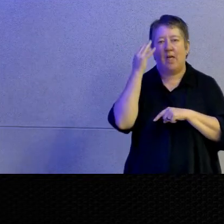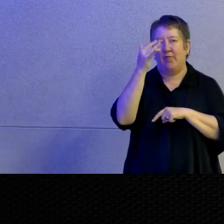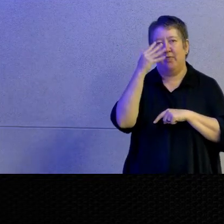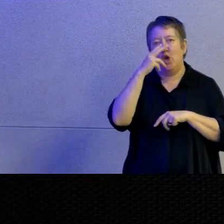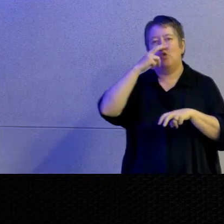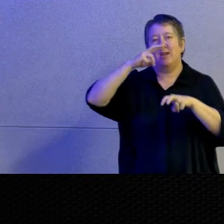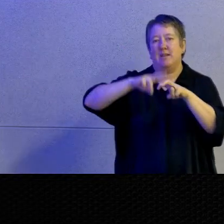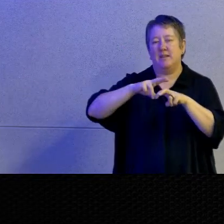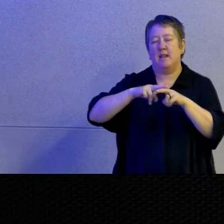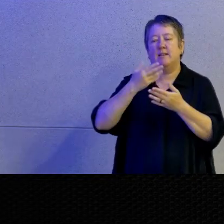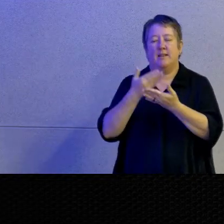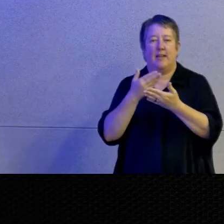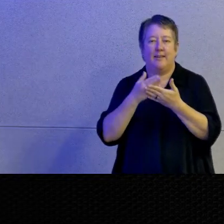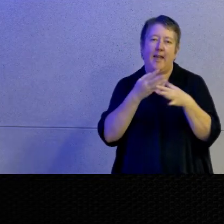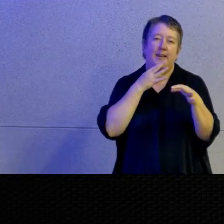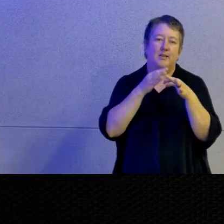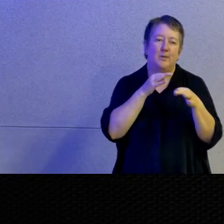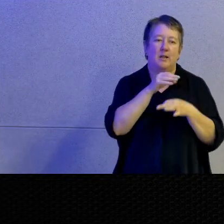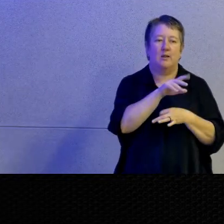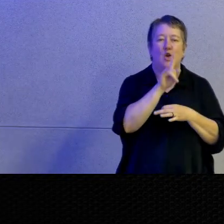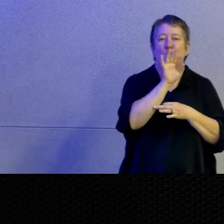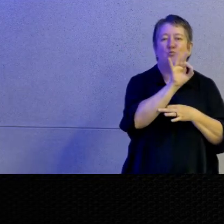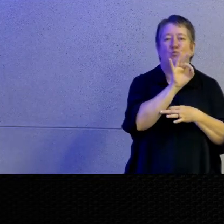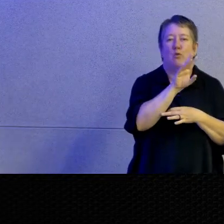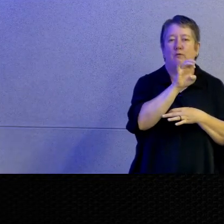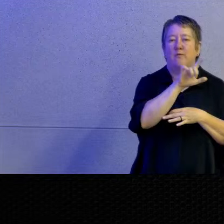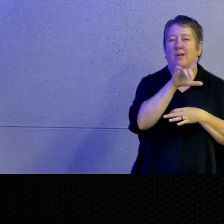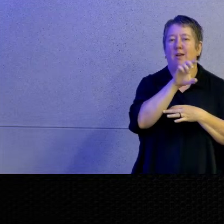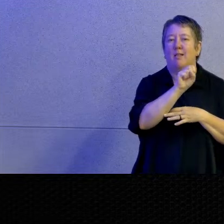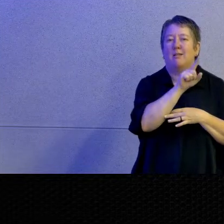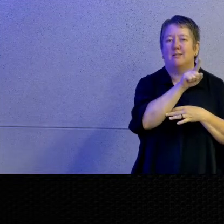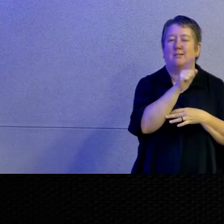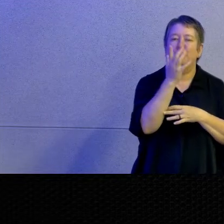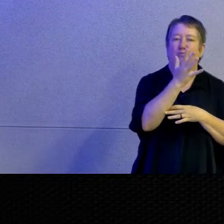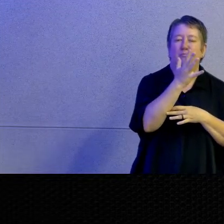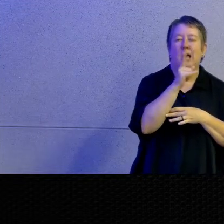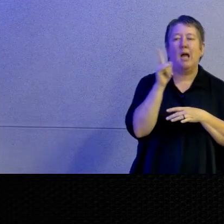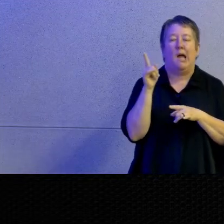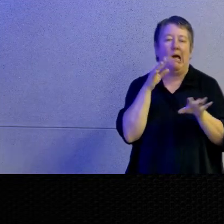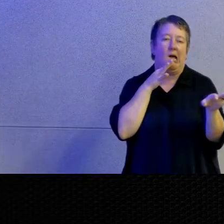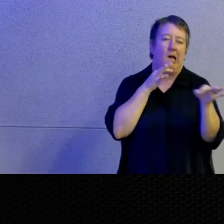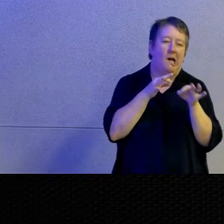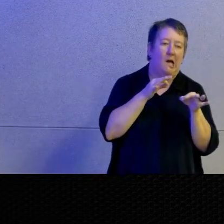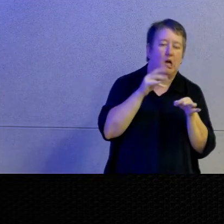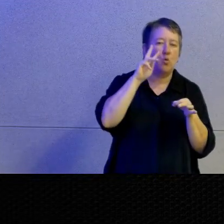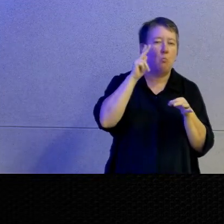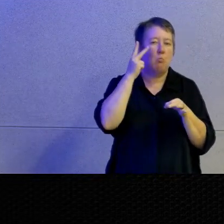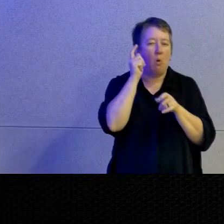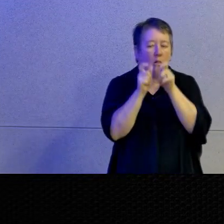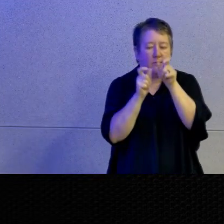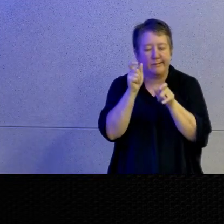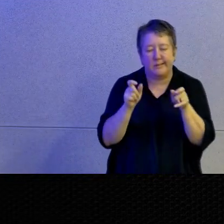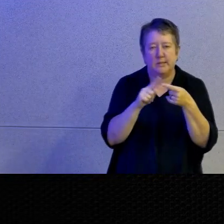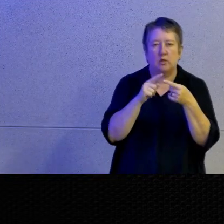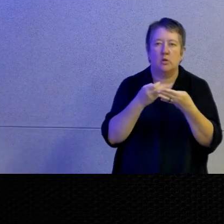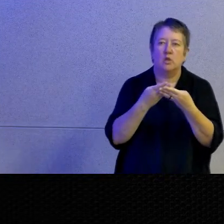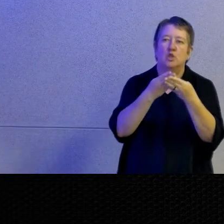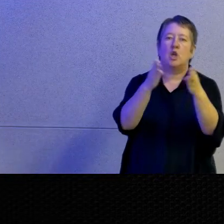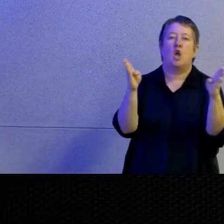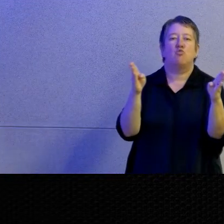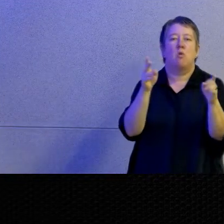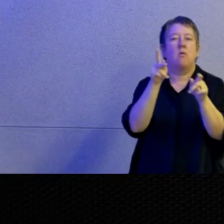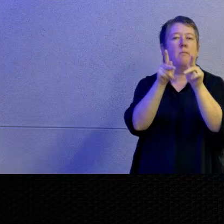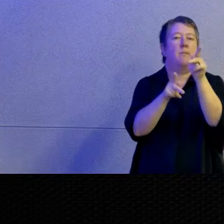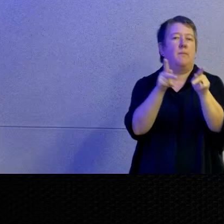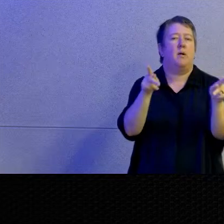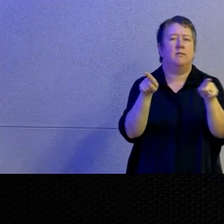what Prof. Ellis was speaking about to the politicians, to the general public, and to the young ones so that